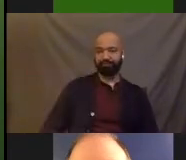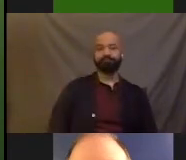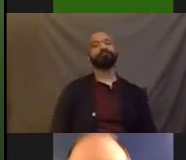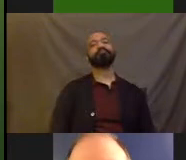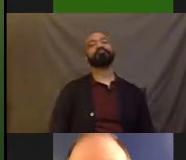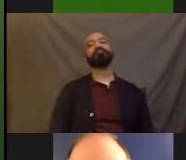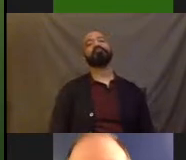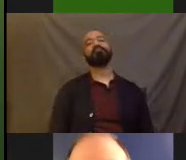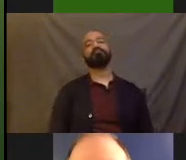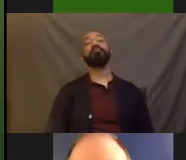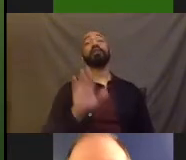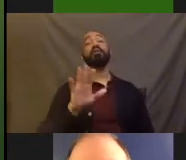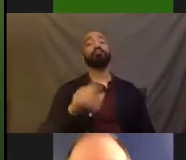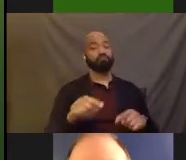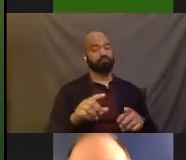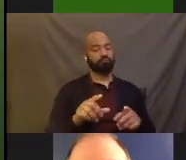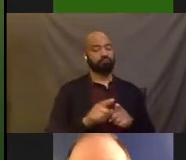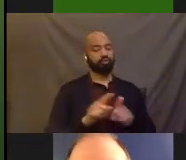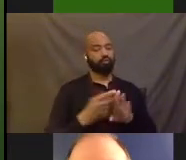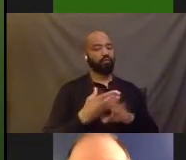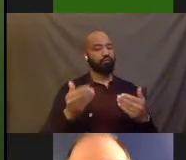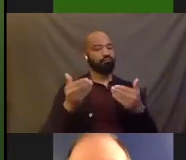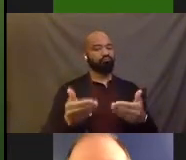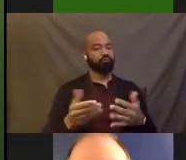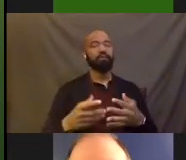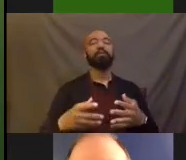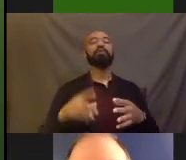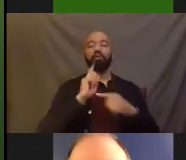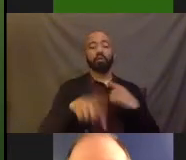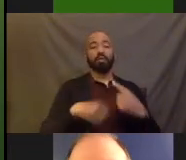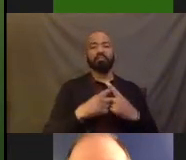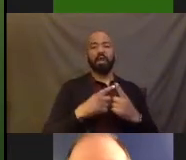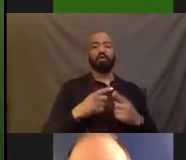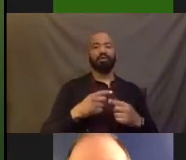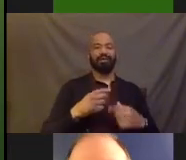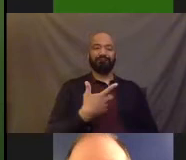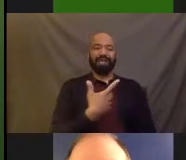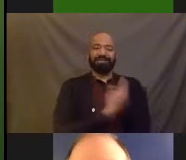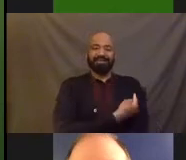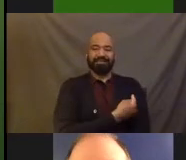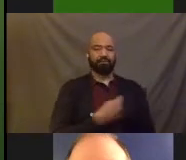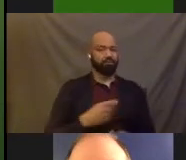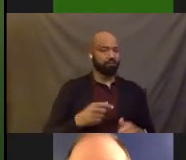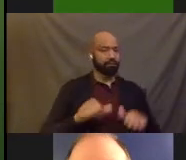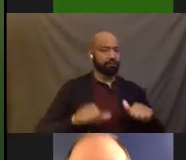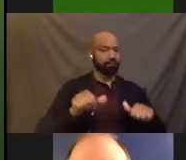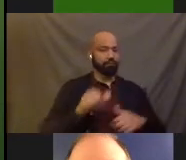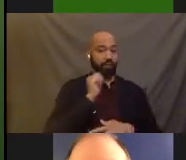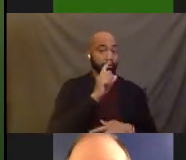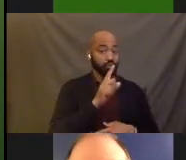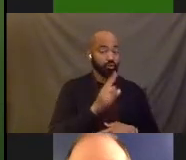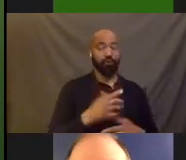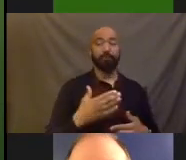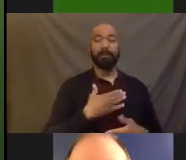things too about vaccine hesitancy. One of the things that I do talk with my patients about very candidly is the fact that in many